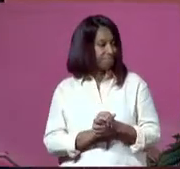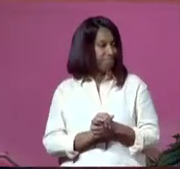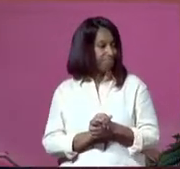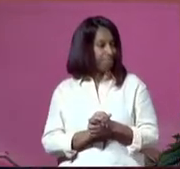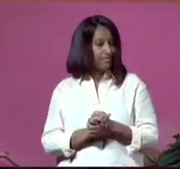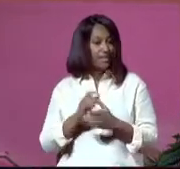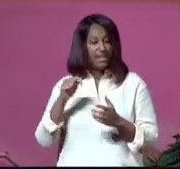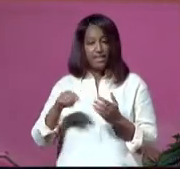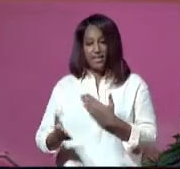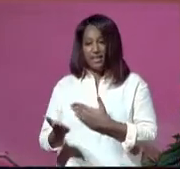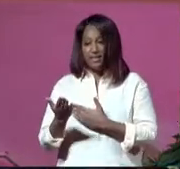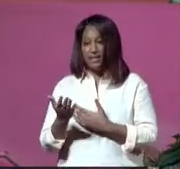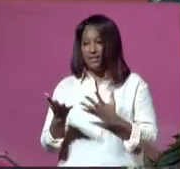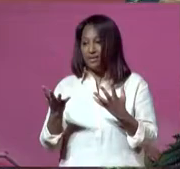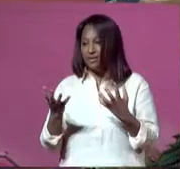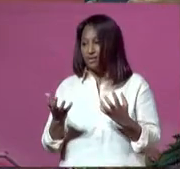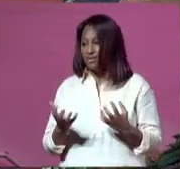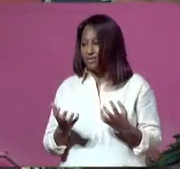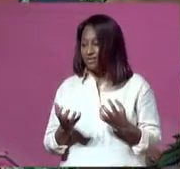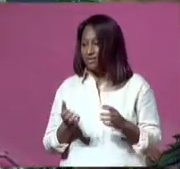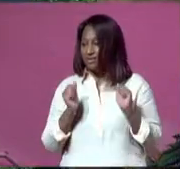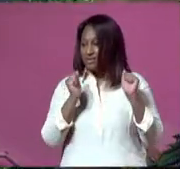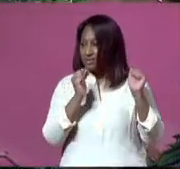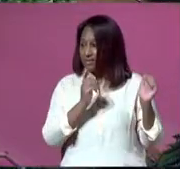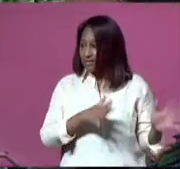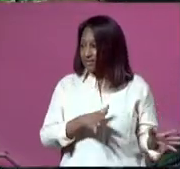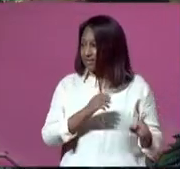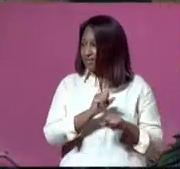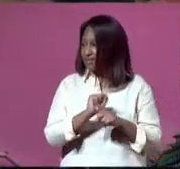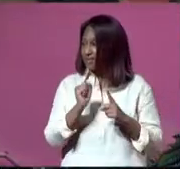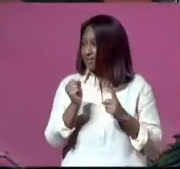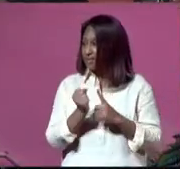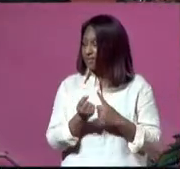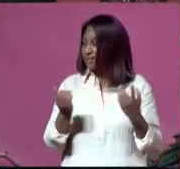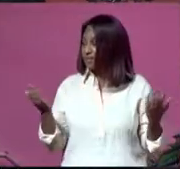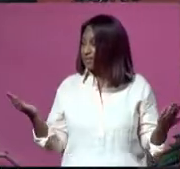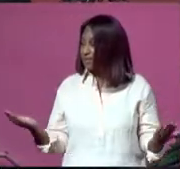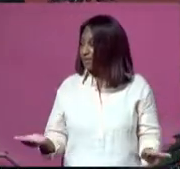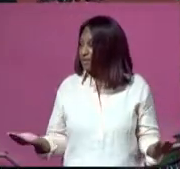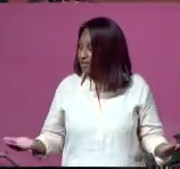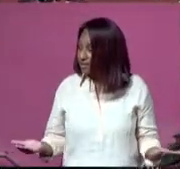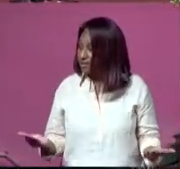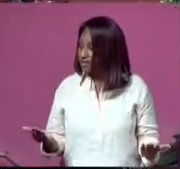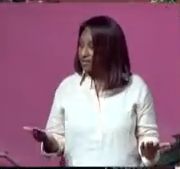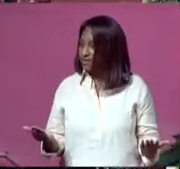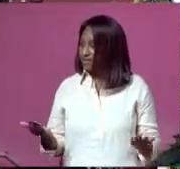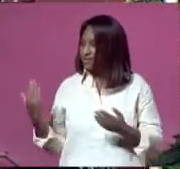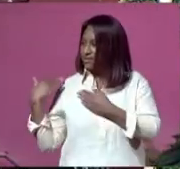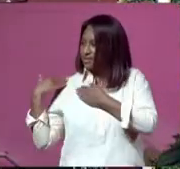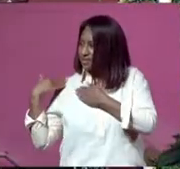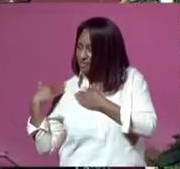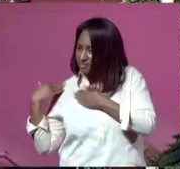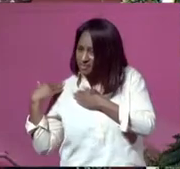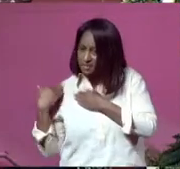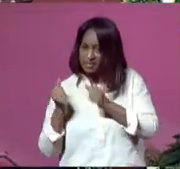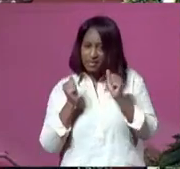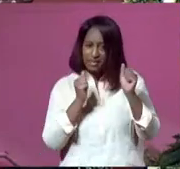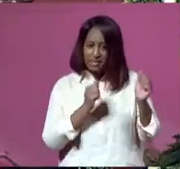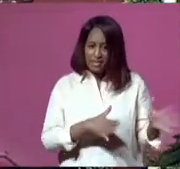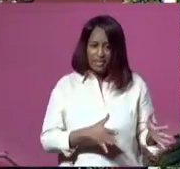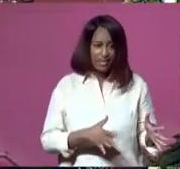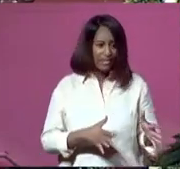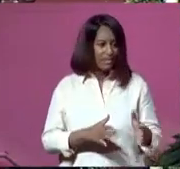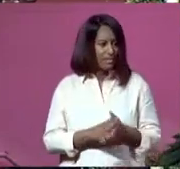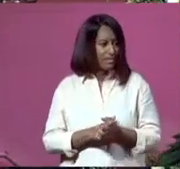This morning, I want you to leave that water pot right there in the pew. That thing you haven't gotten past. That